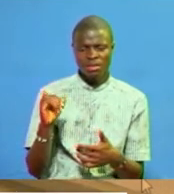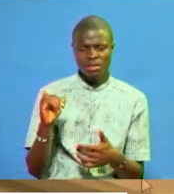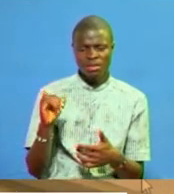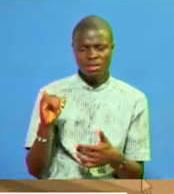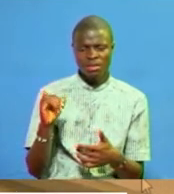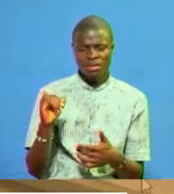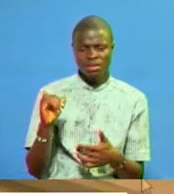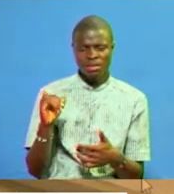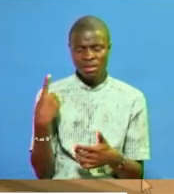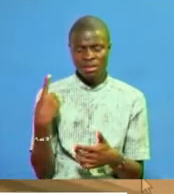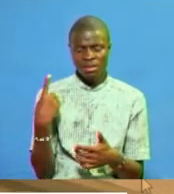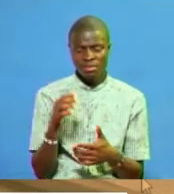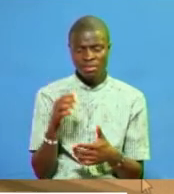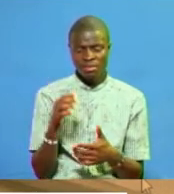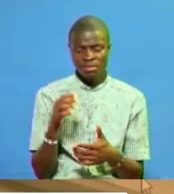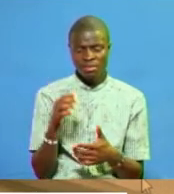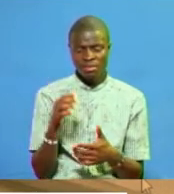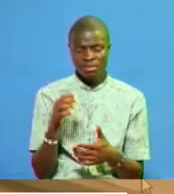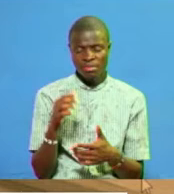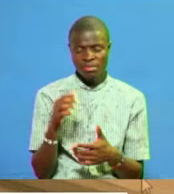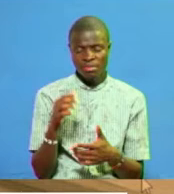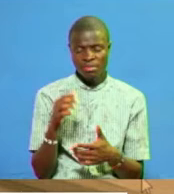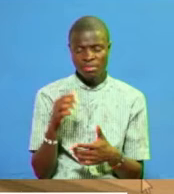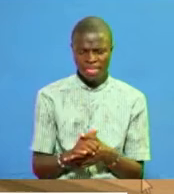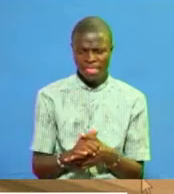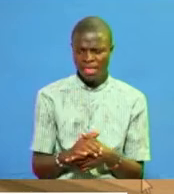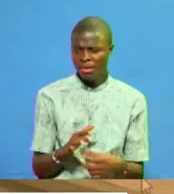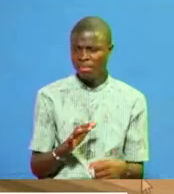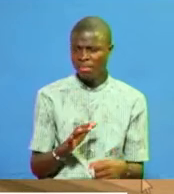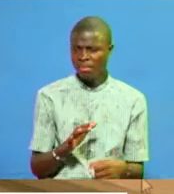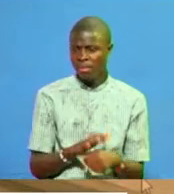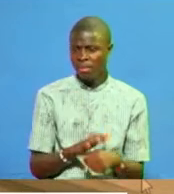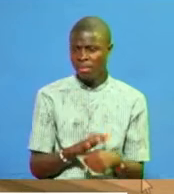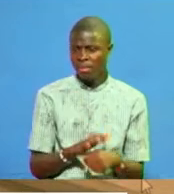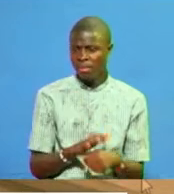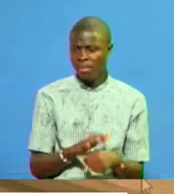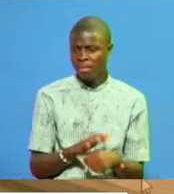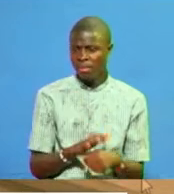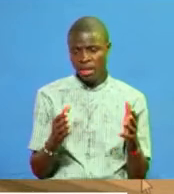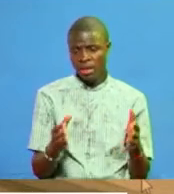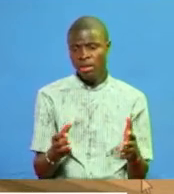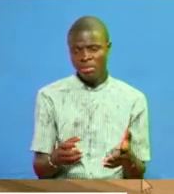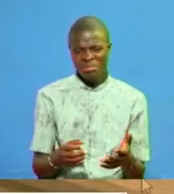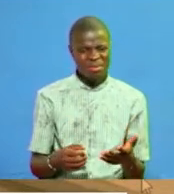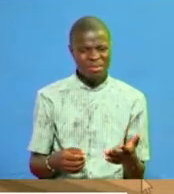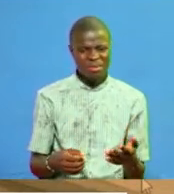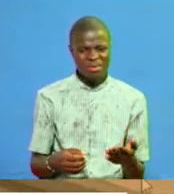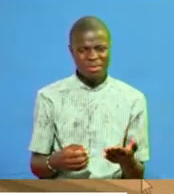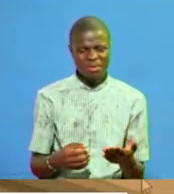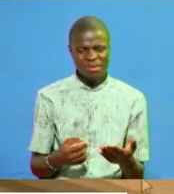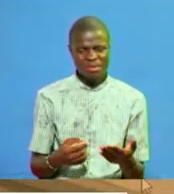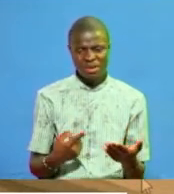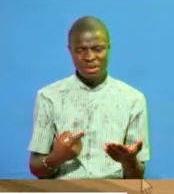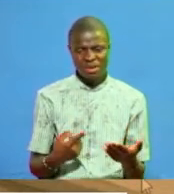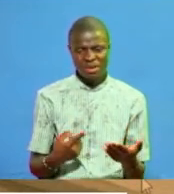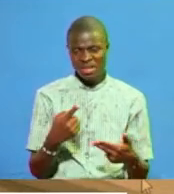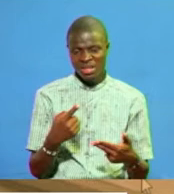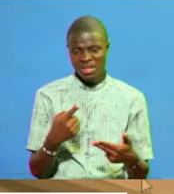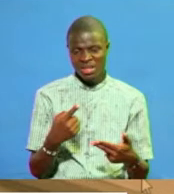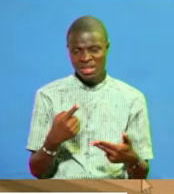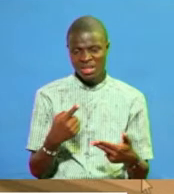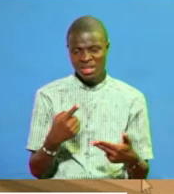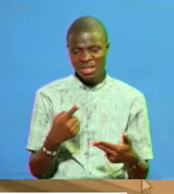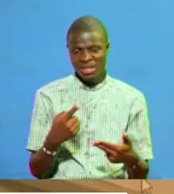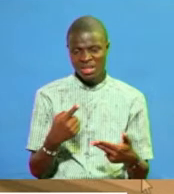value, but there are a lot of hackers find it very interesting,